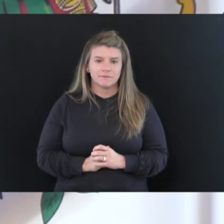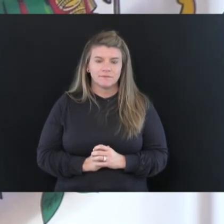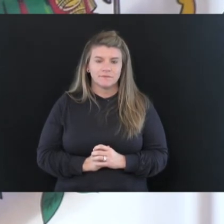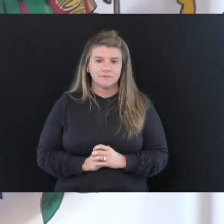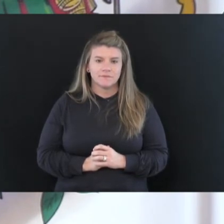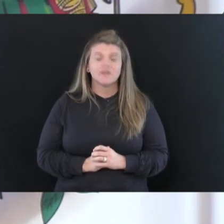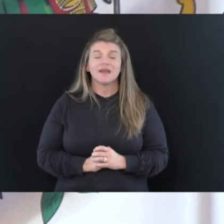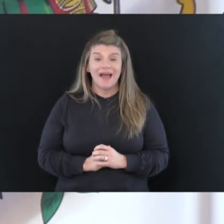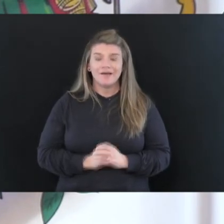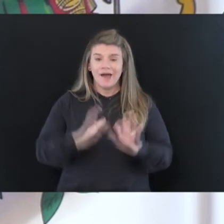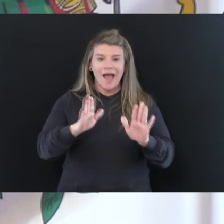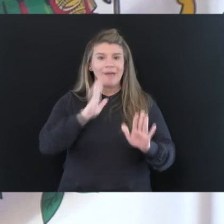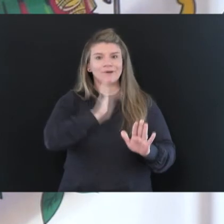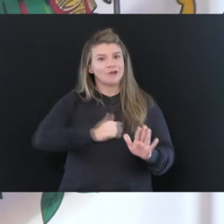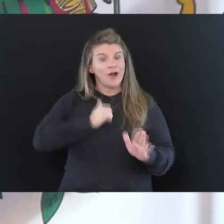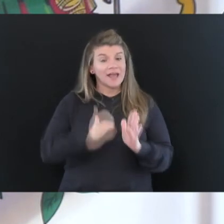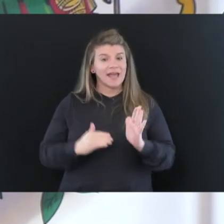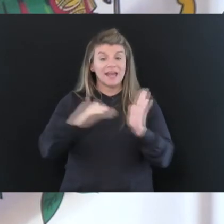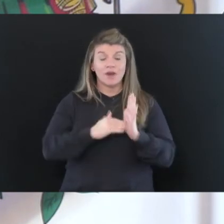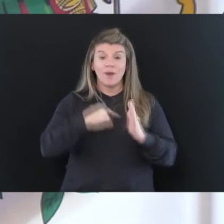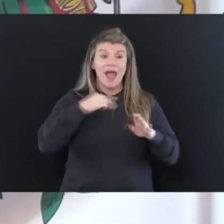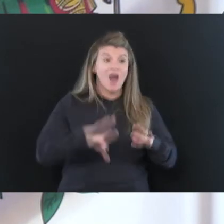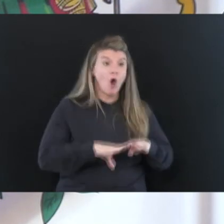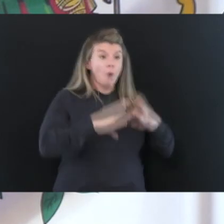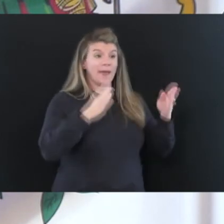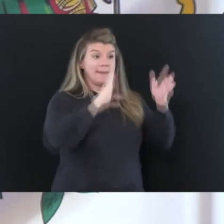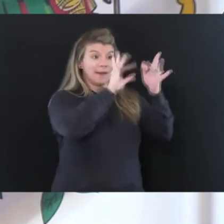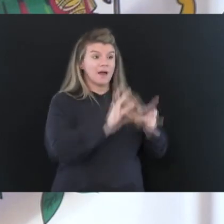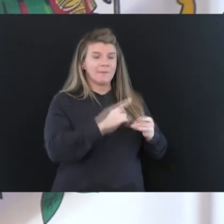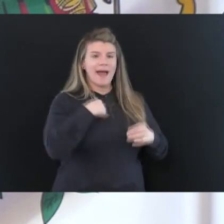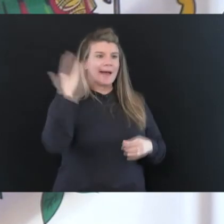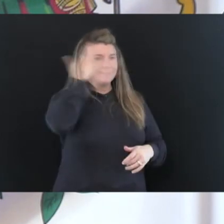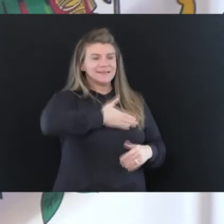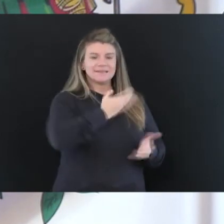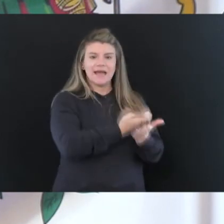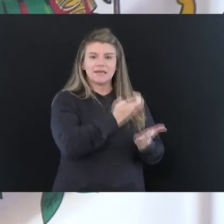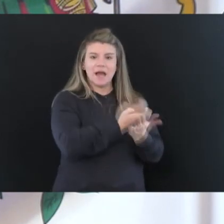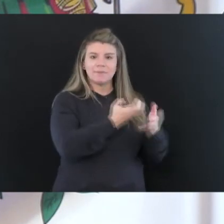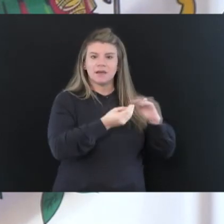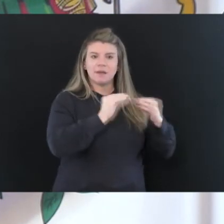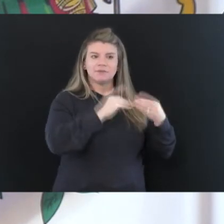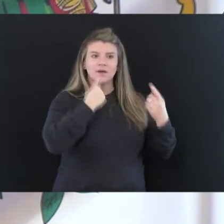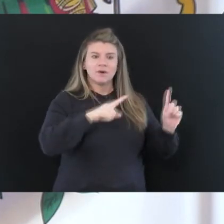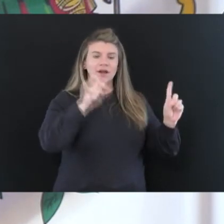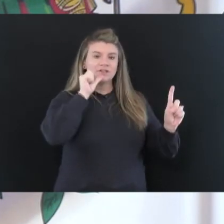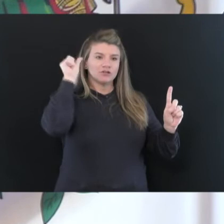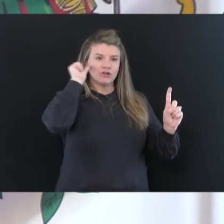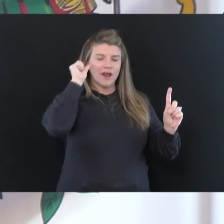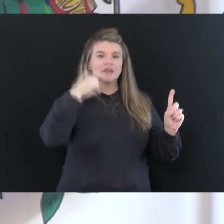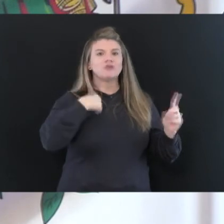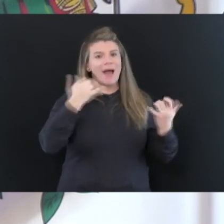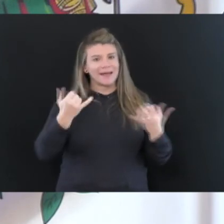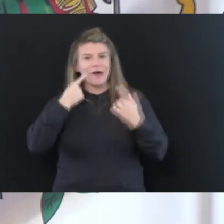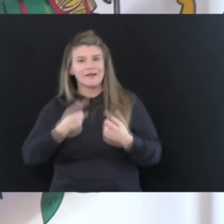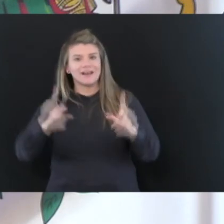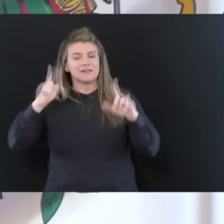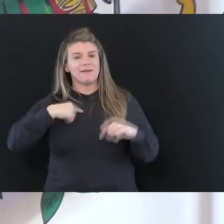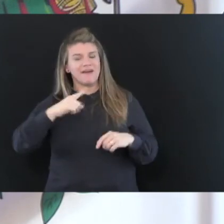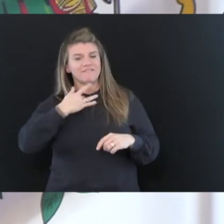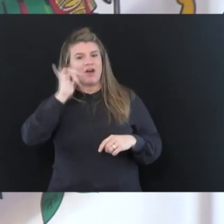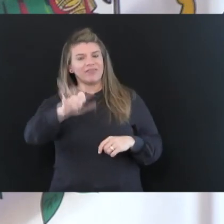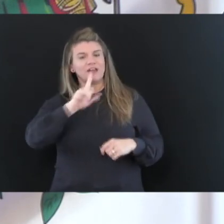all the economic numbers that came out yesterday. I think, that's tremendously important for all of us within our state. I